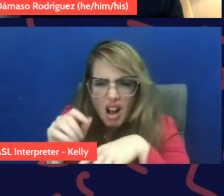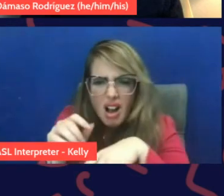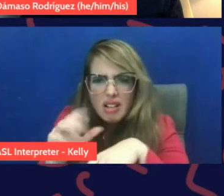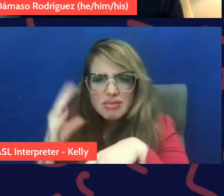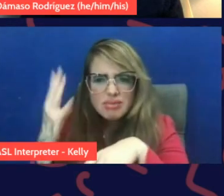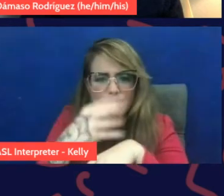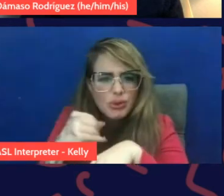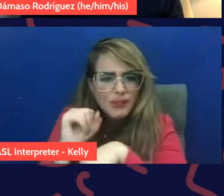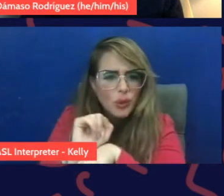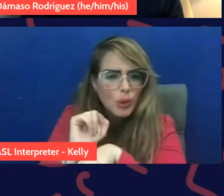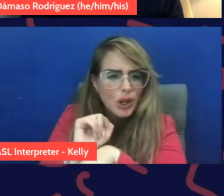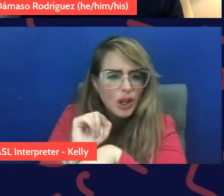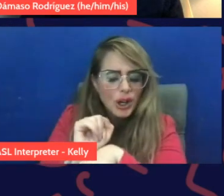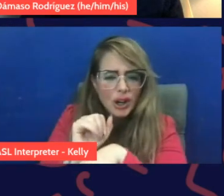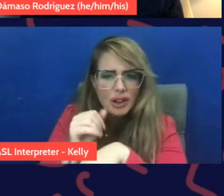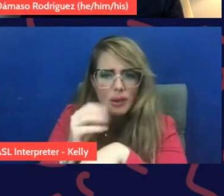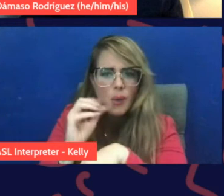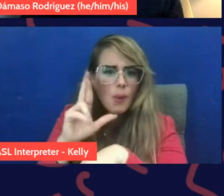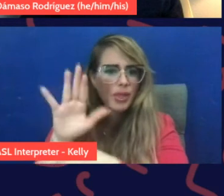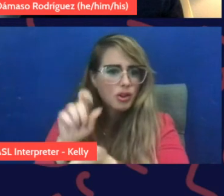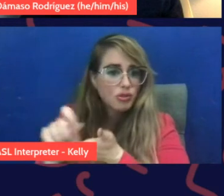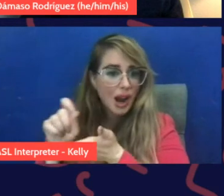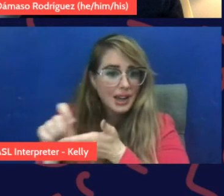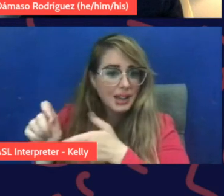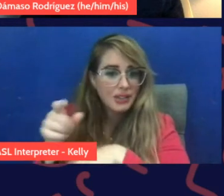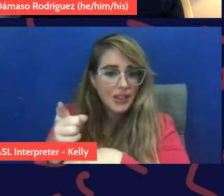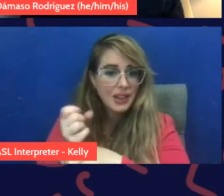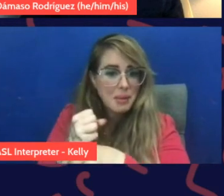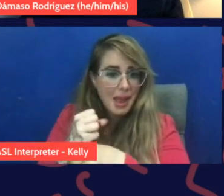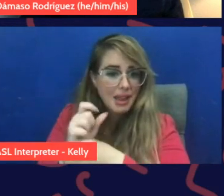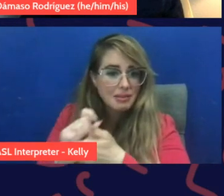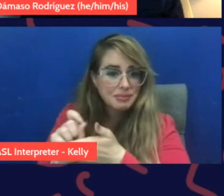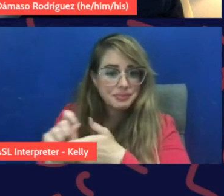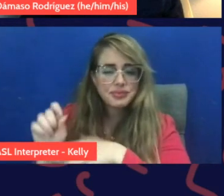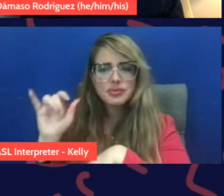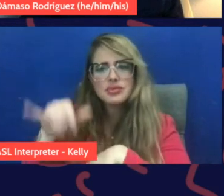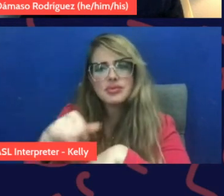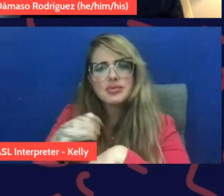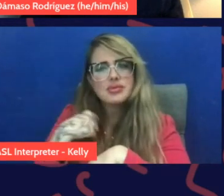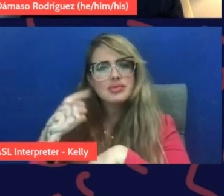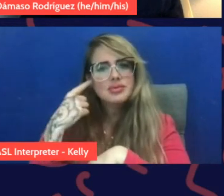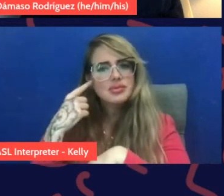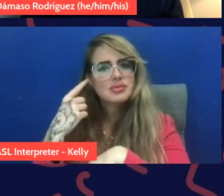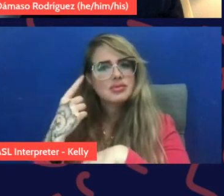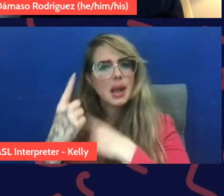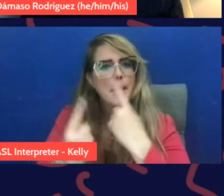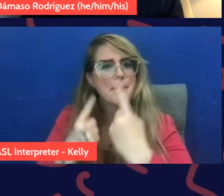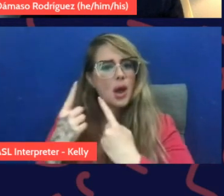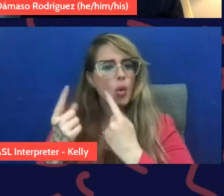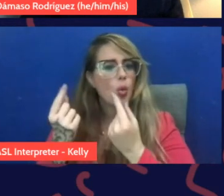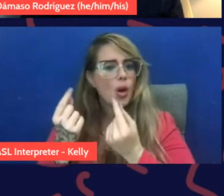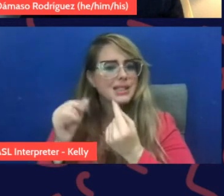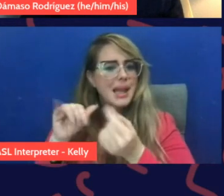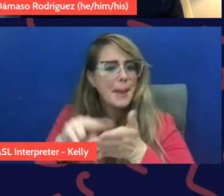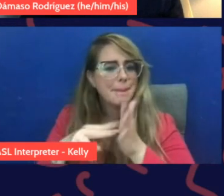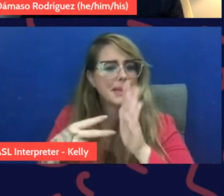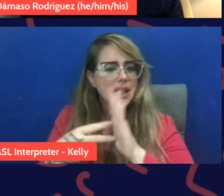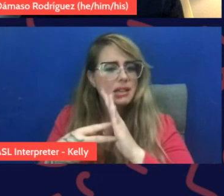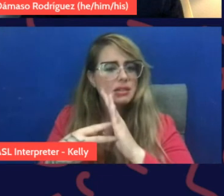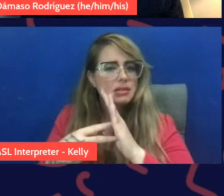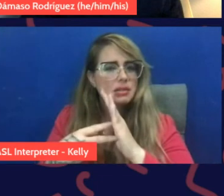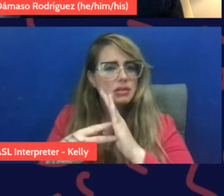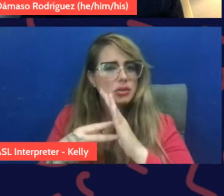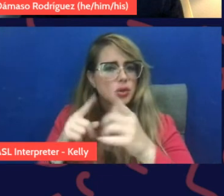work, or the writing they produce. And so I think too about like what does it mean to also